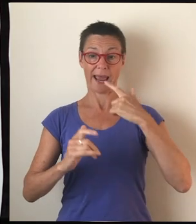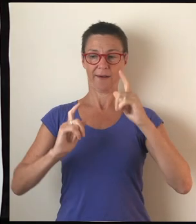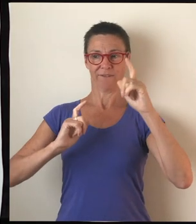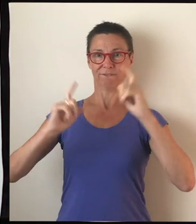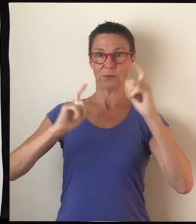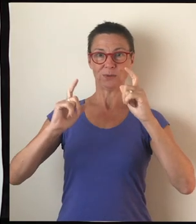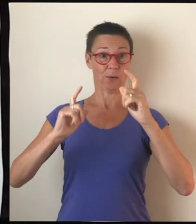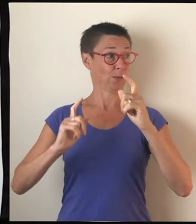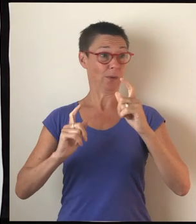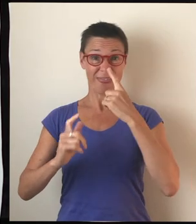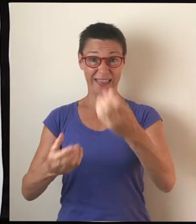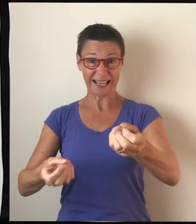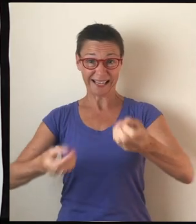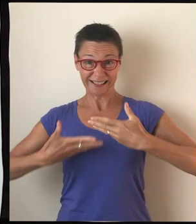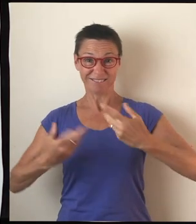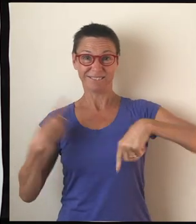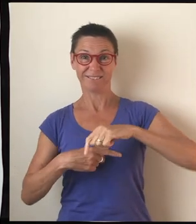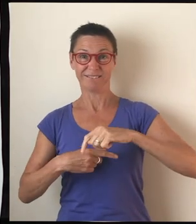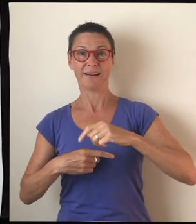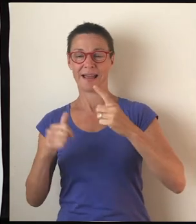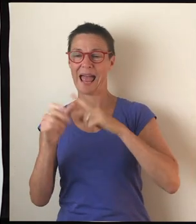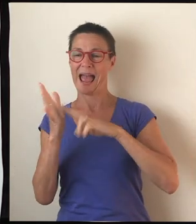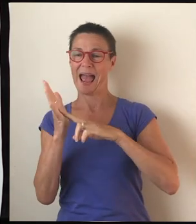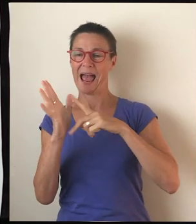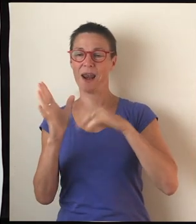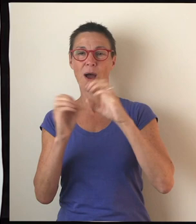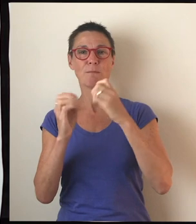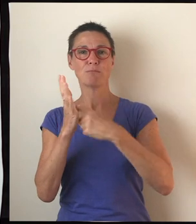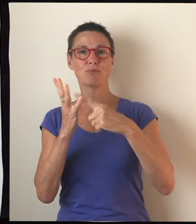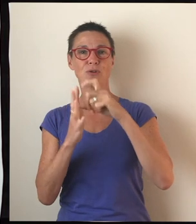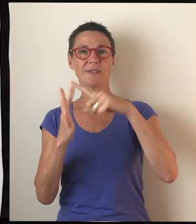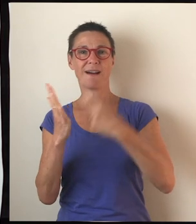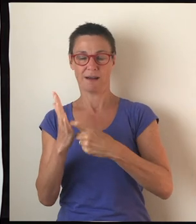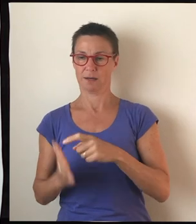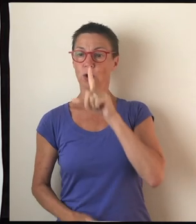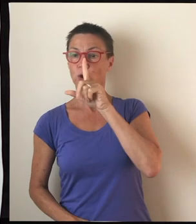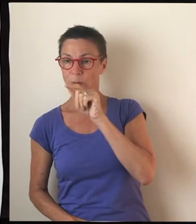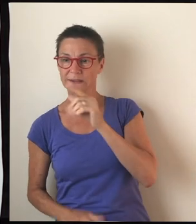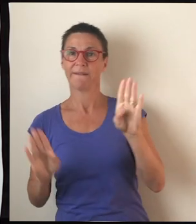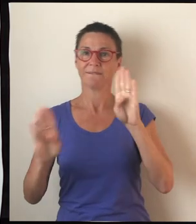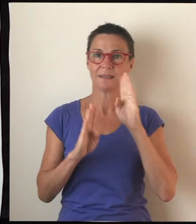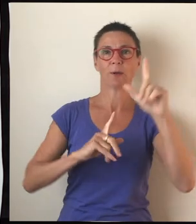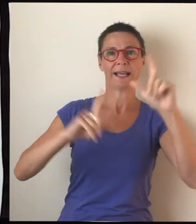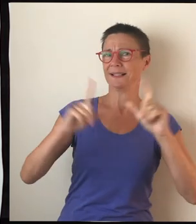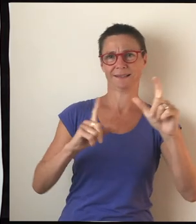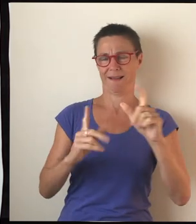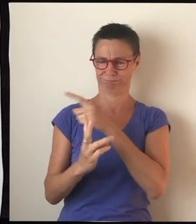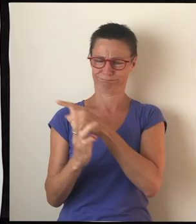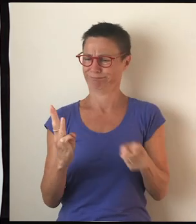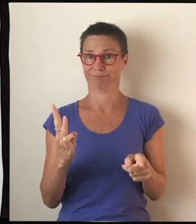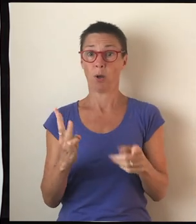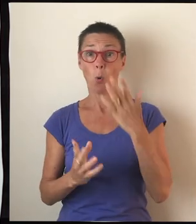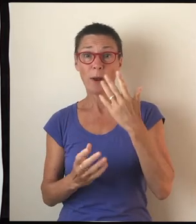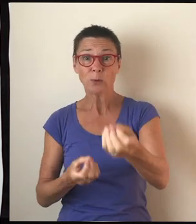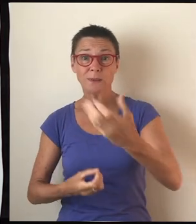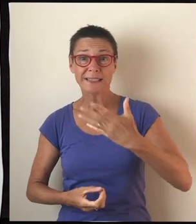to take some photos and send them in at Anna Bruder on Twitter, Facebook or Instagram. And when you send in